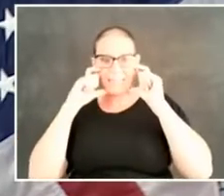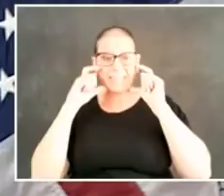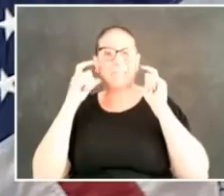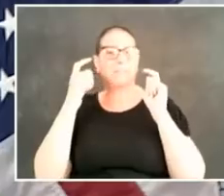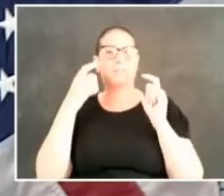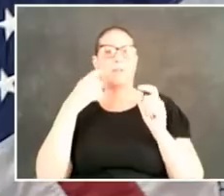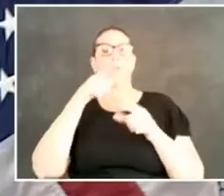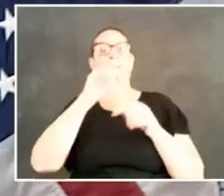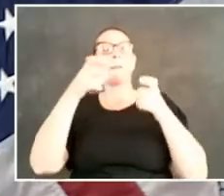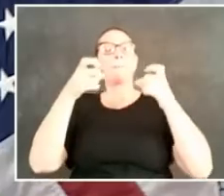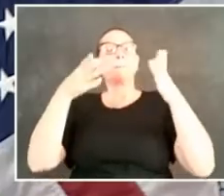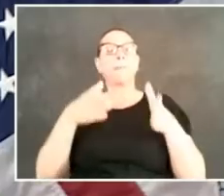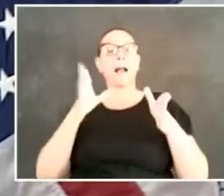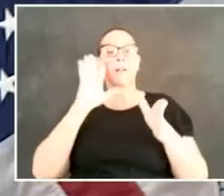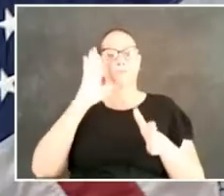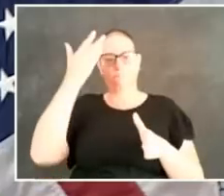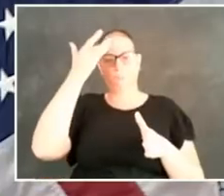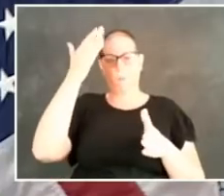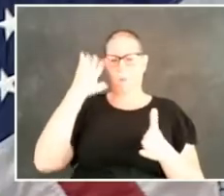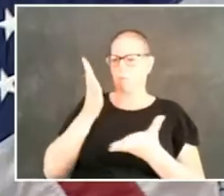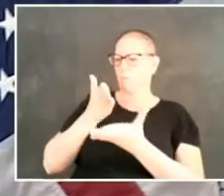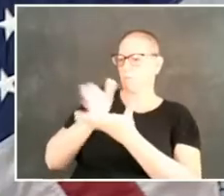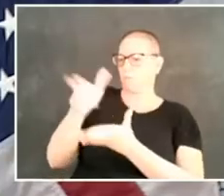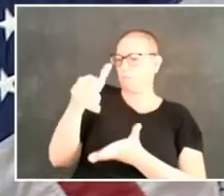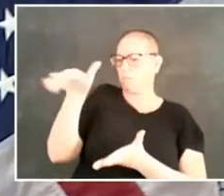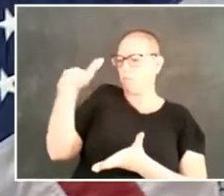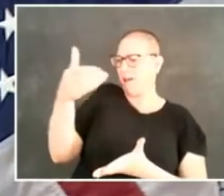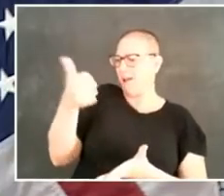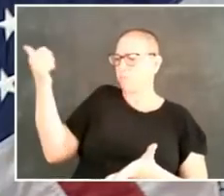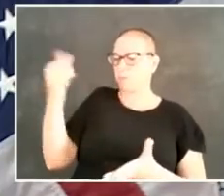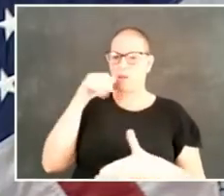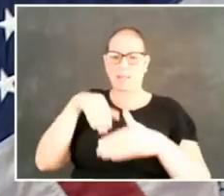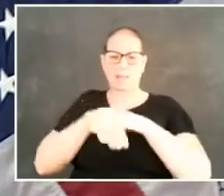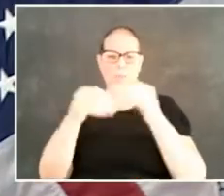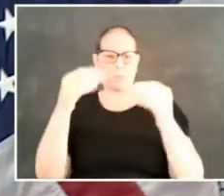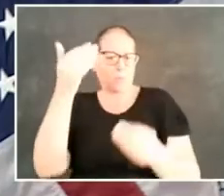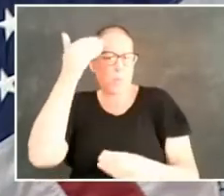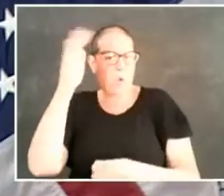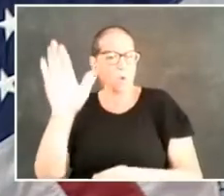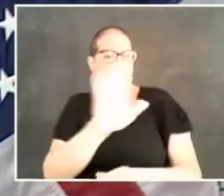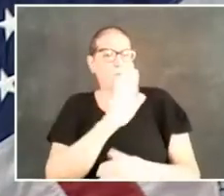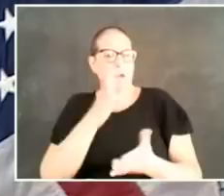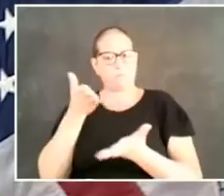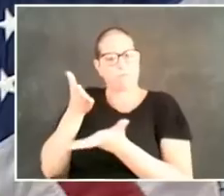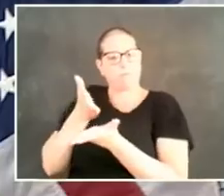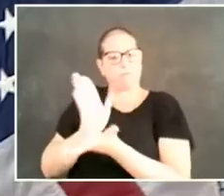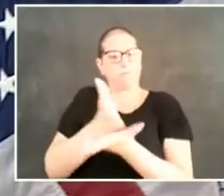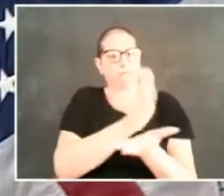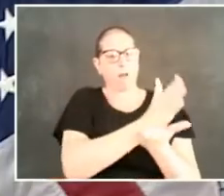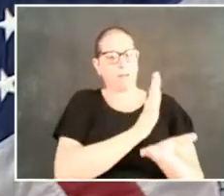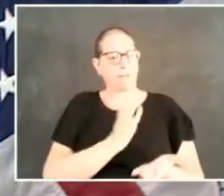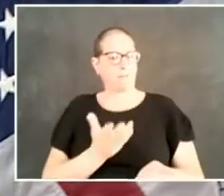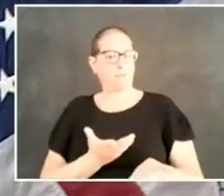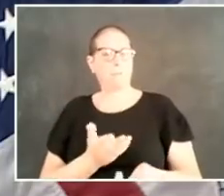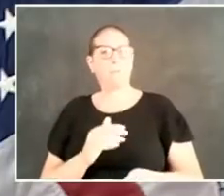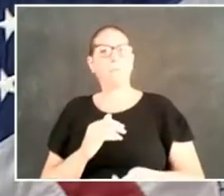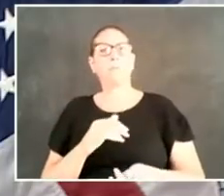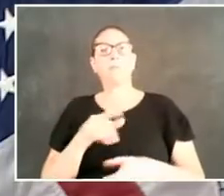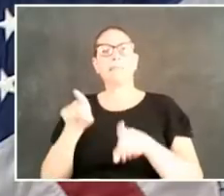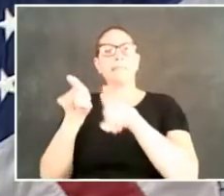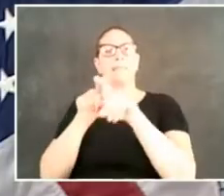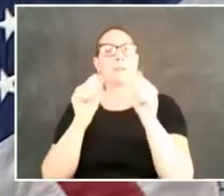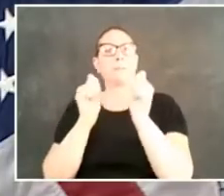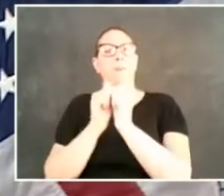So I believe that makes sense at a public office too. Again, we are trying with all